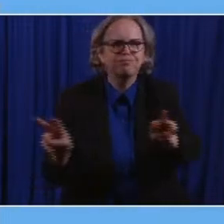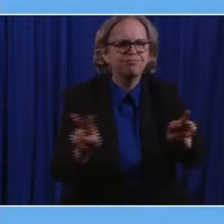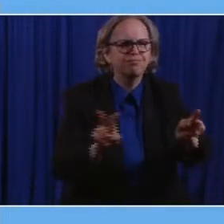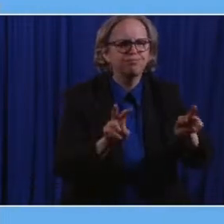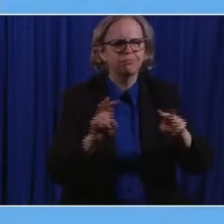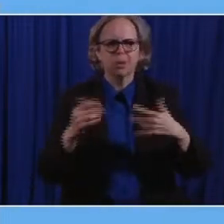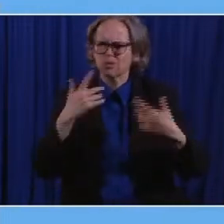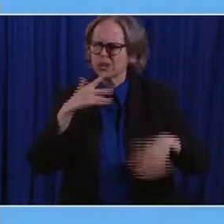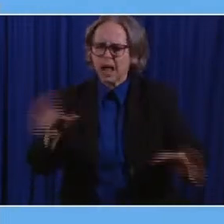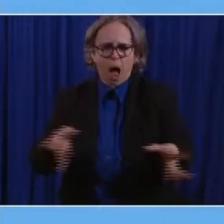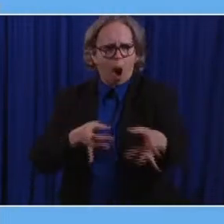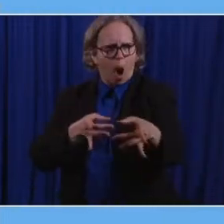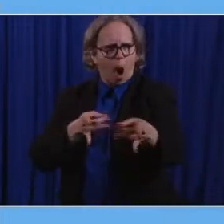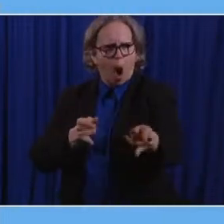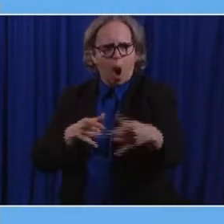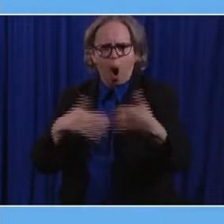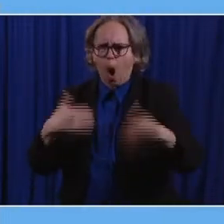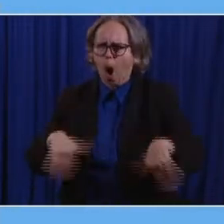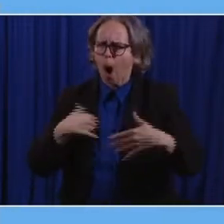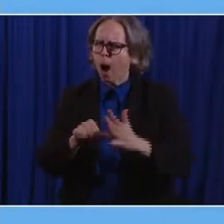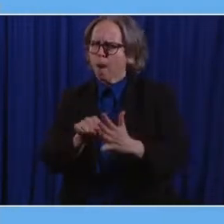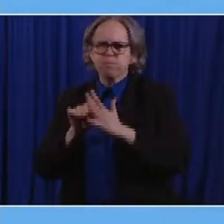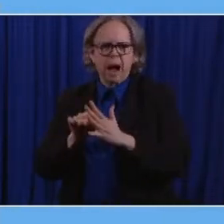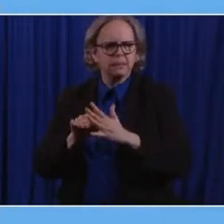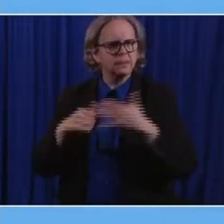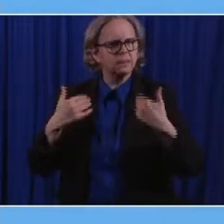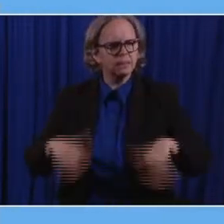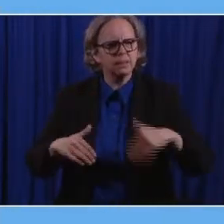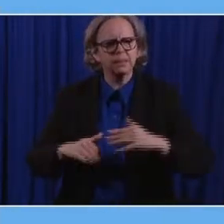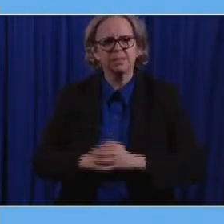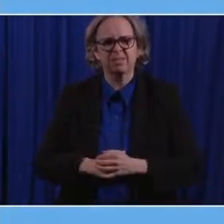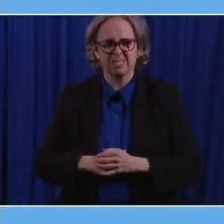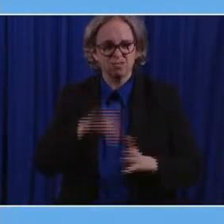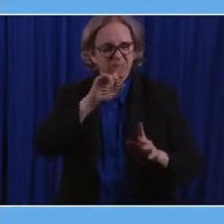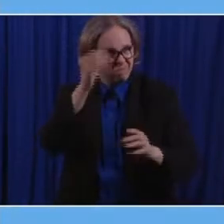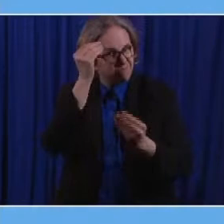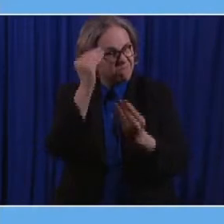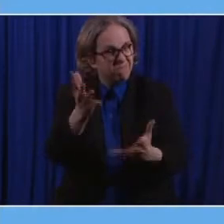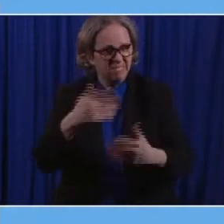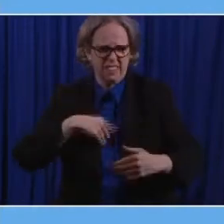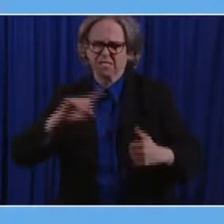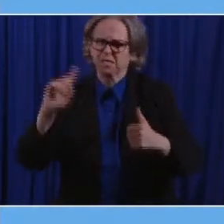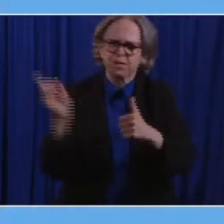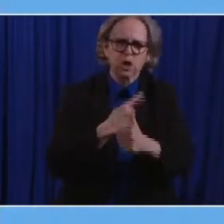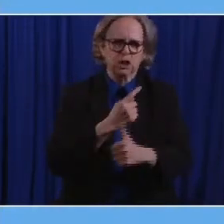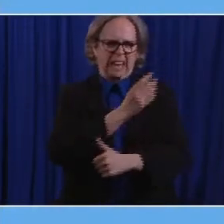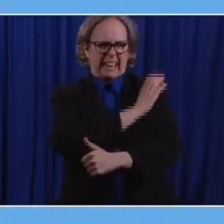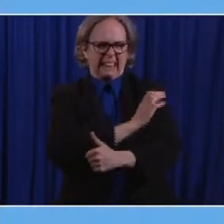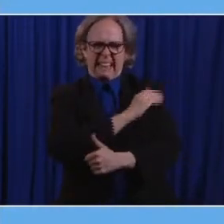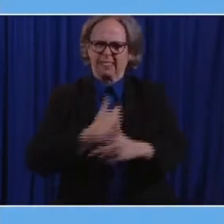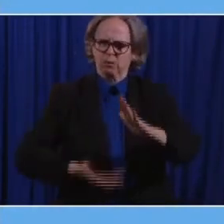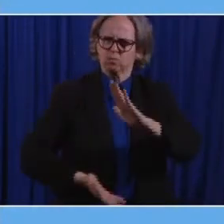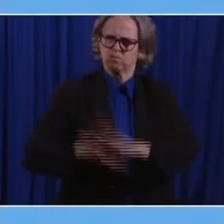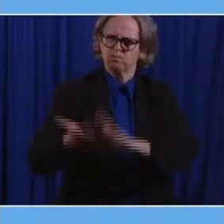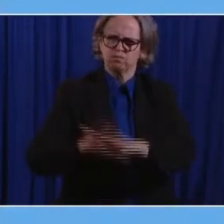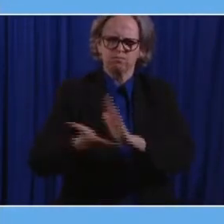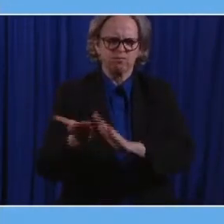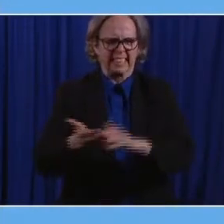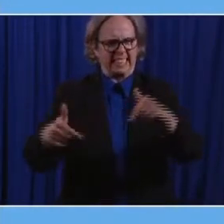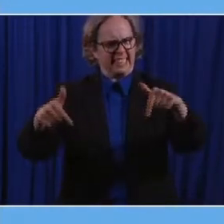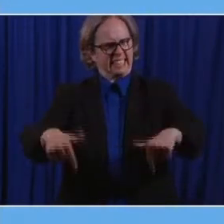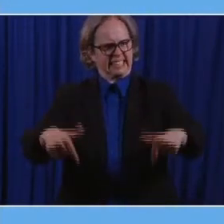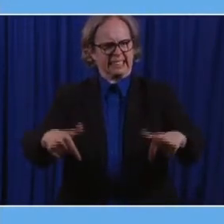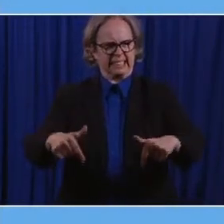here at the convention center, but this is the first clinic operated here as part of the state's new regional mass vaccination